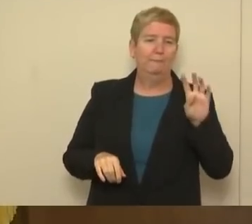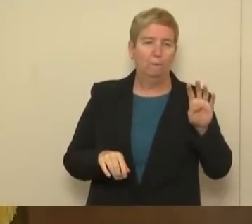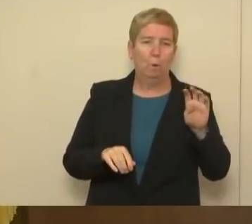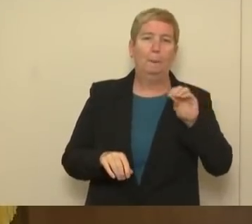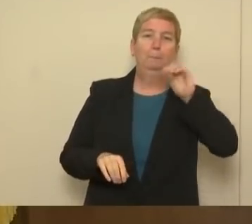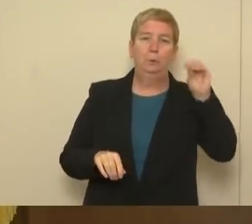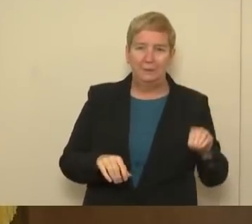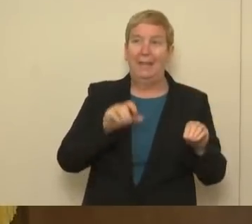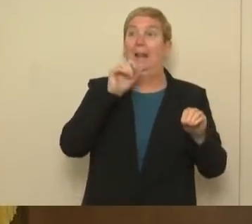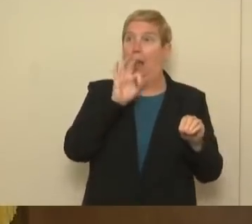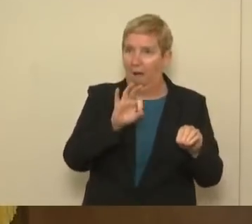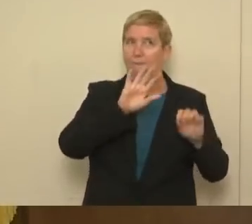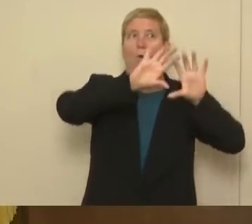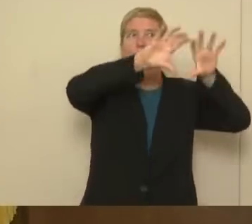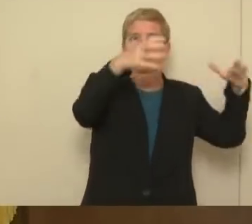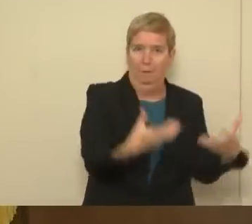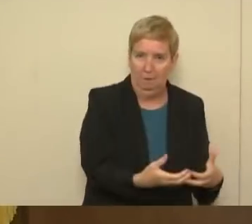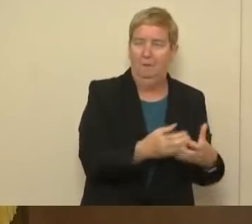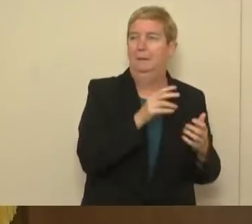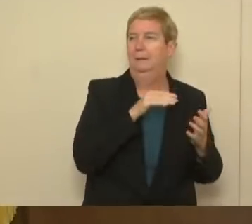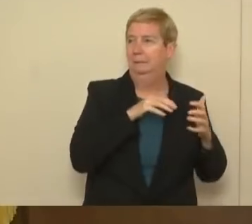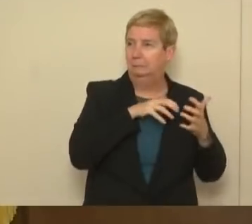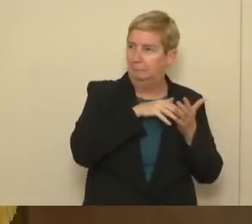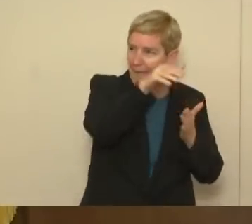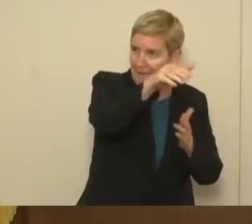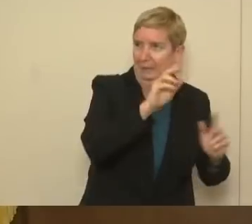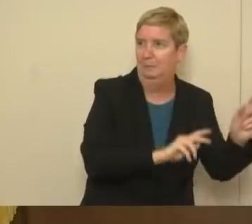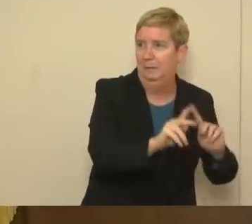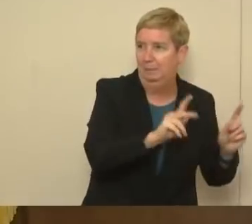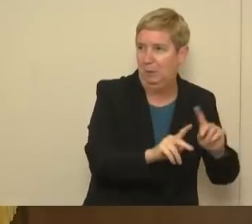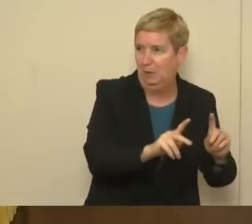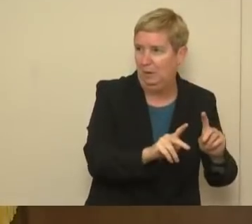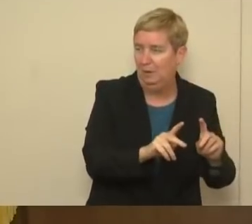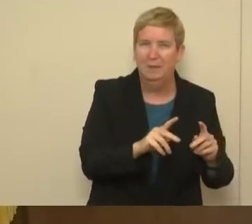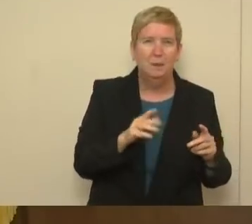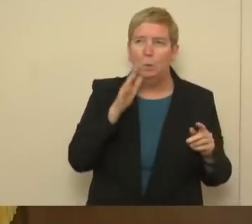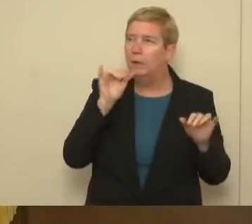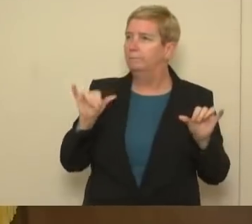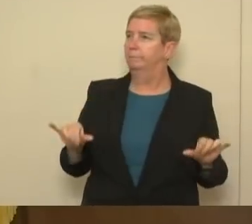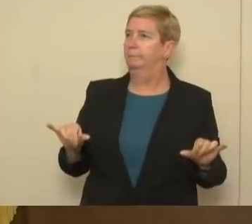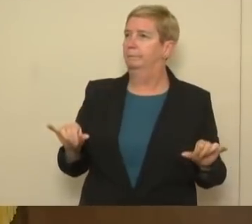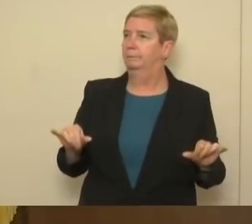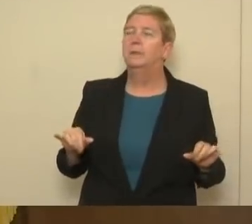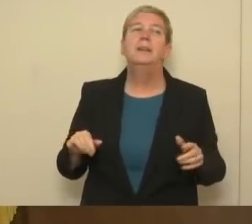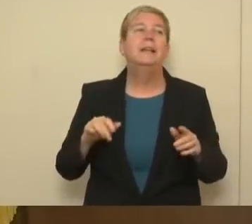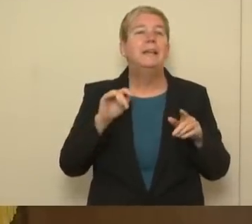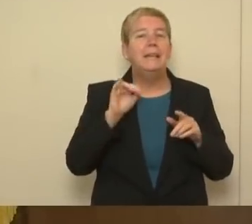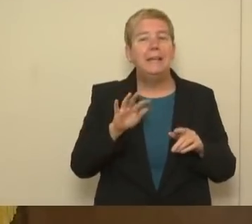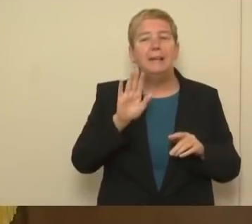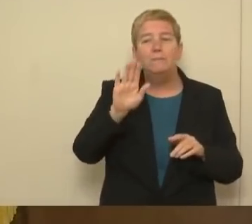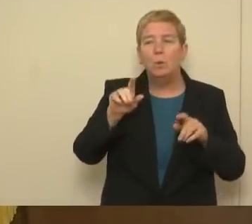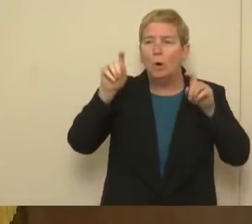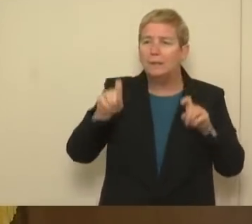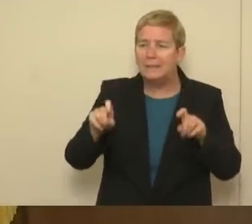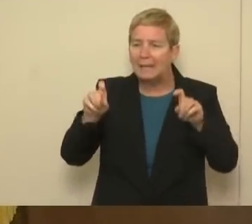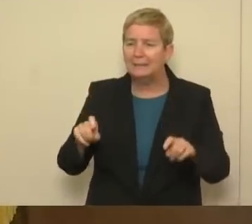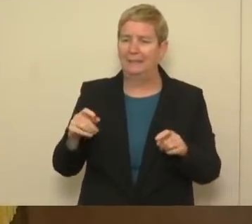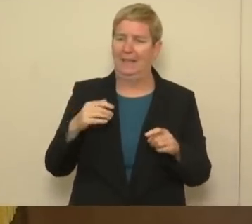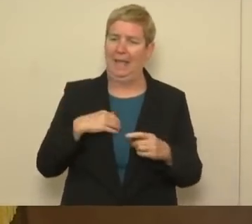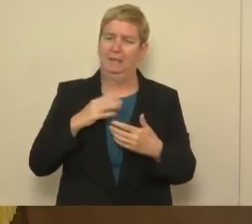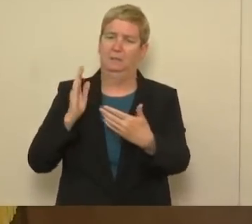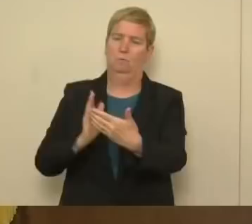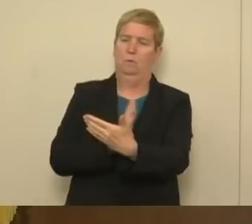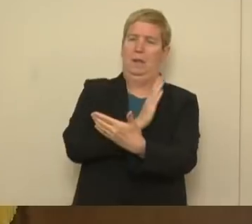what's really critical. If your testing is within the range, that's why we set a testing range, right? We want to meet that